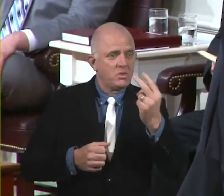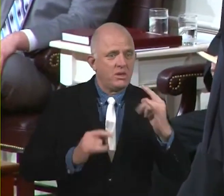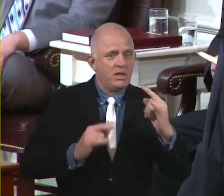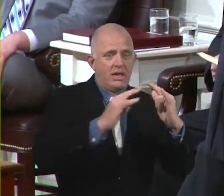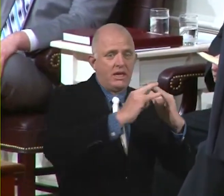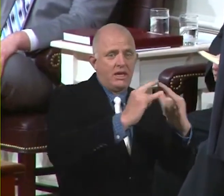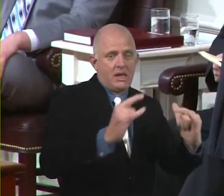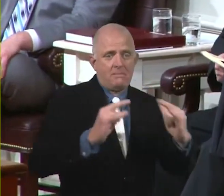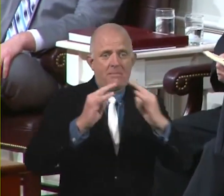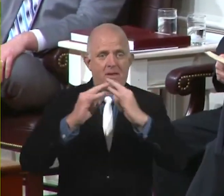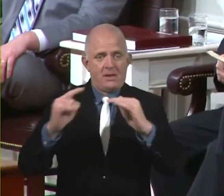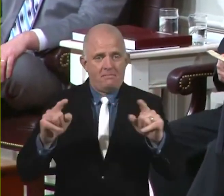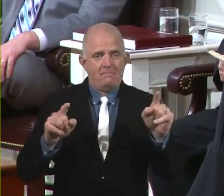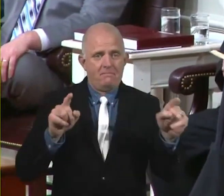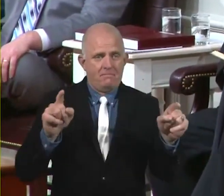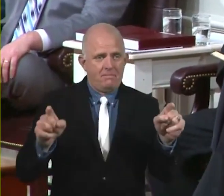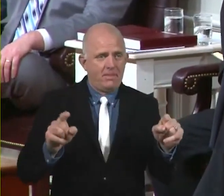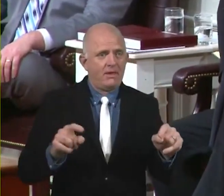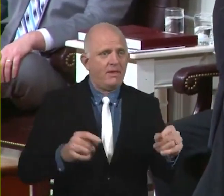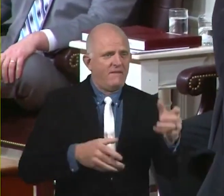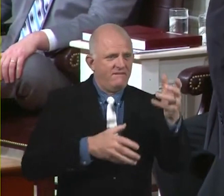The faithites and the mudites.